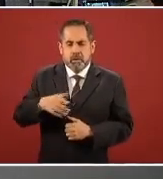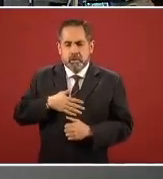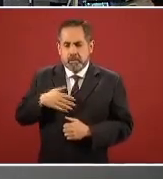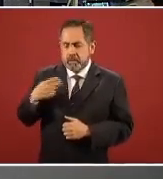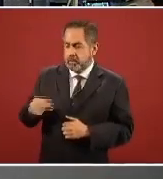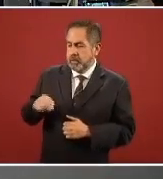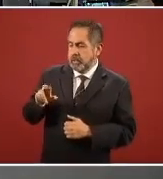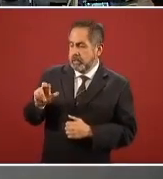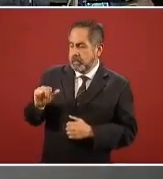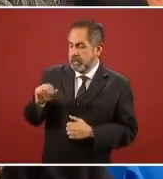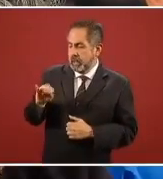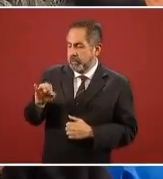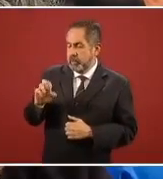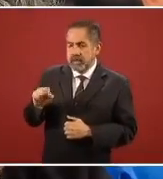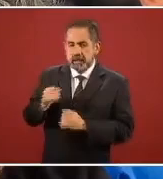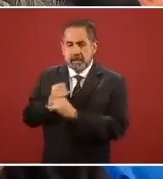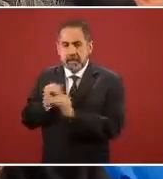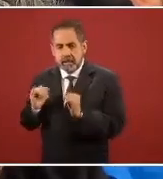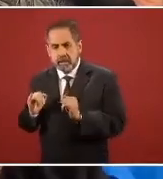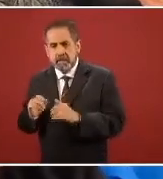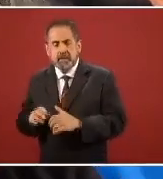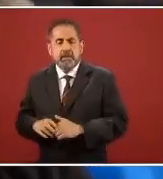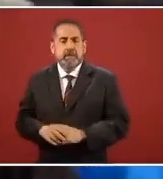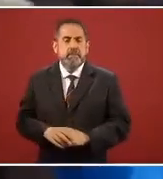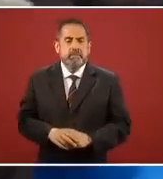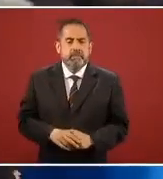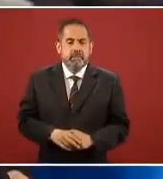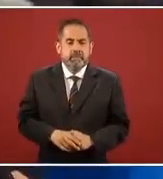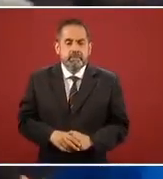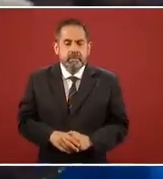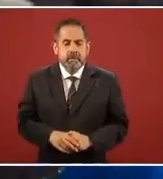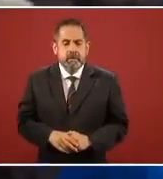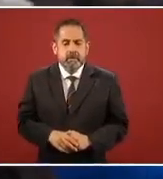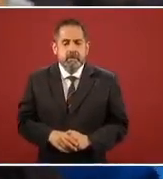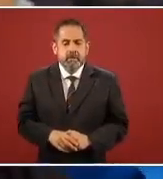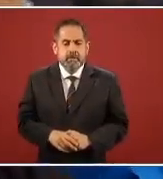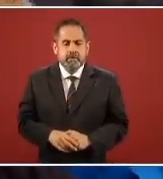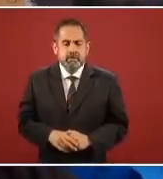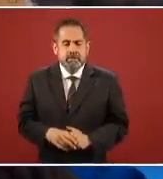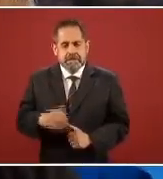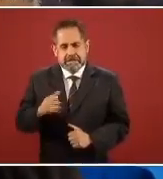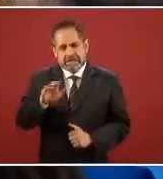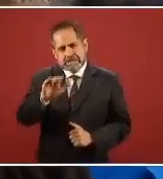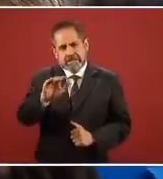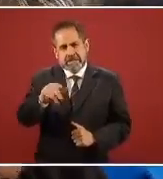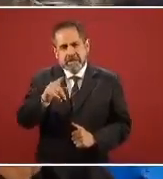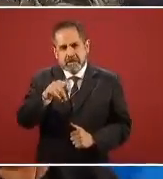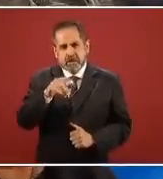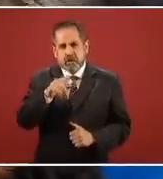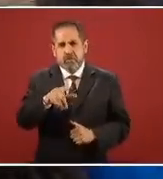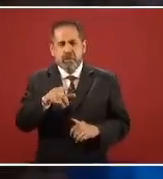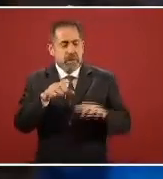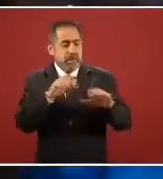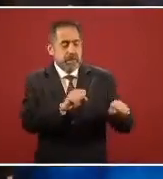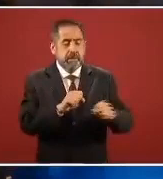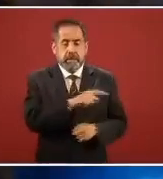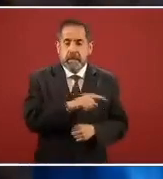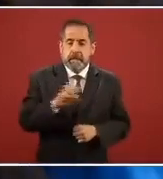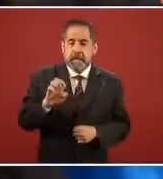Ramírez, reportera independiente y para Pie de Página. Uno a propósito de la detención de Emilio